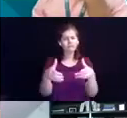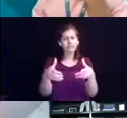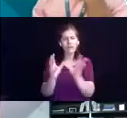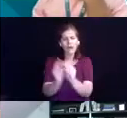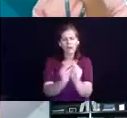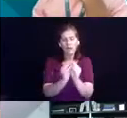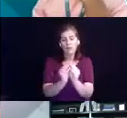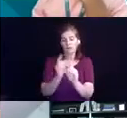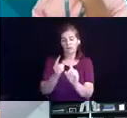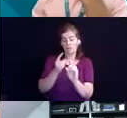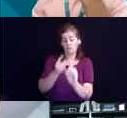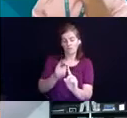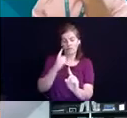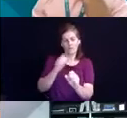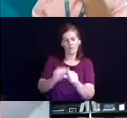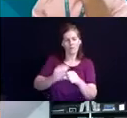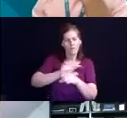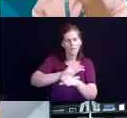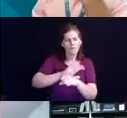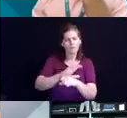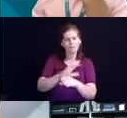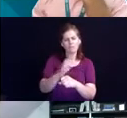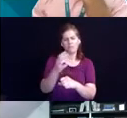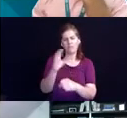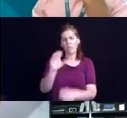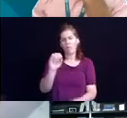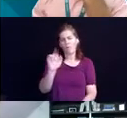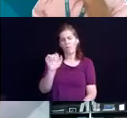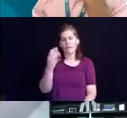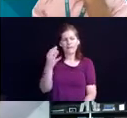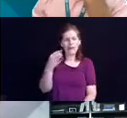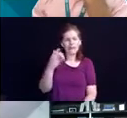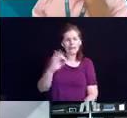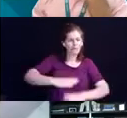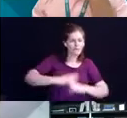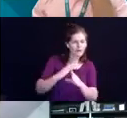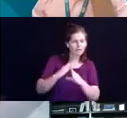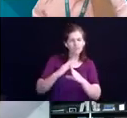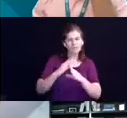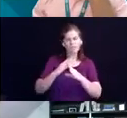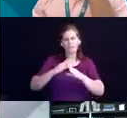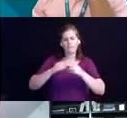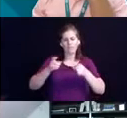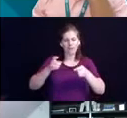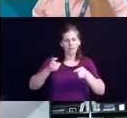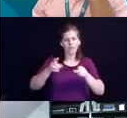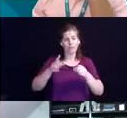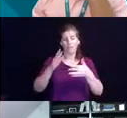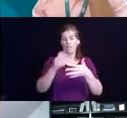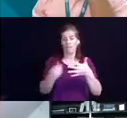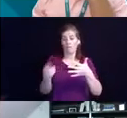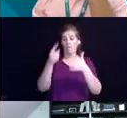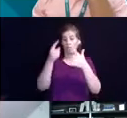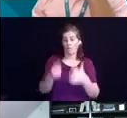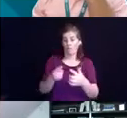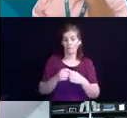to COVID-19 infection prevention and management. We have a few learning objectives you can see here. We